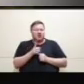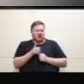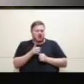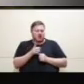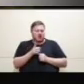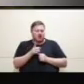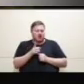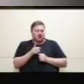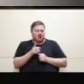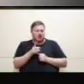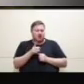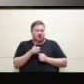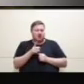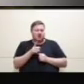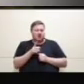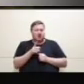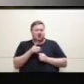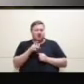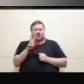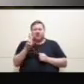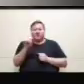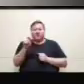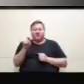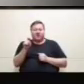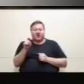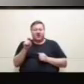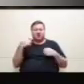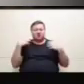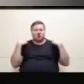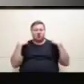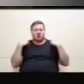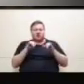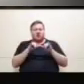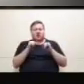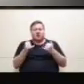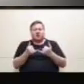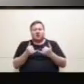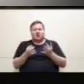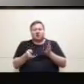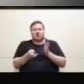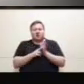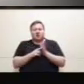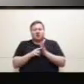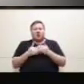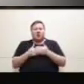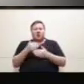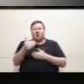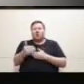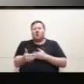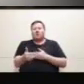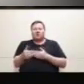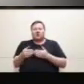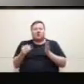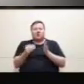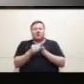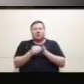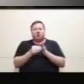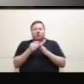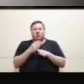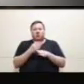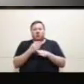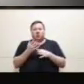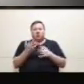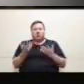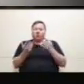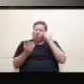the security company registered VAT after you have appointed them to do the work or extended their contract. But the